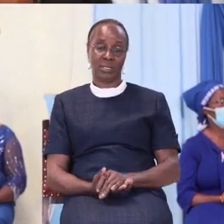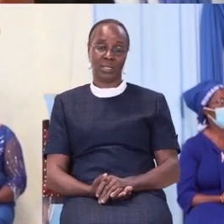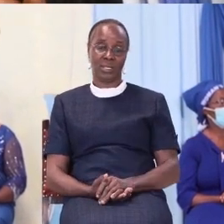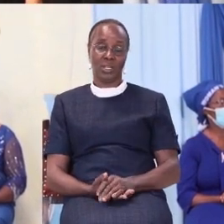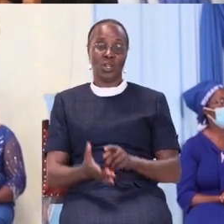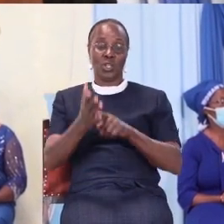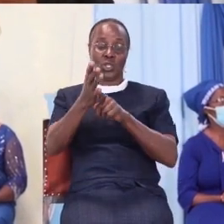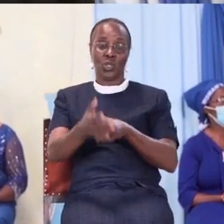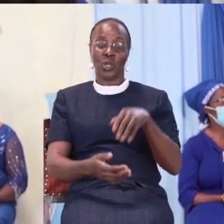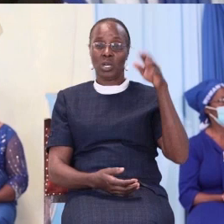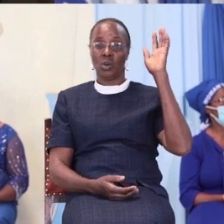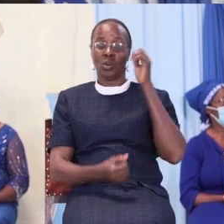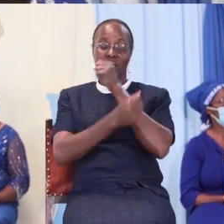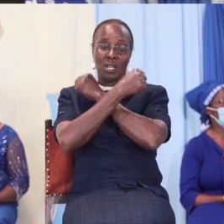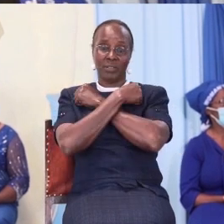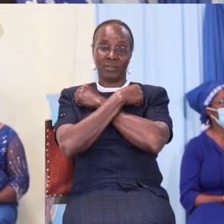the victory he gives us.